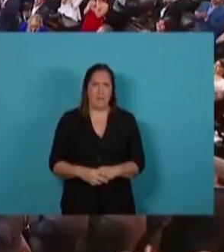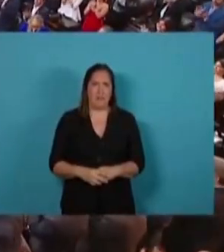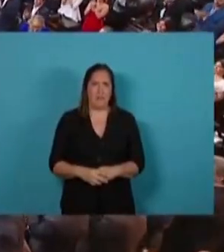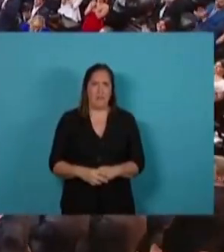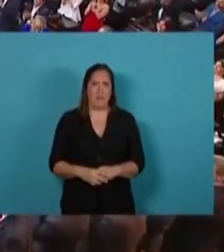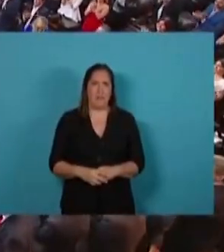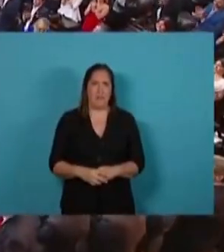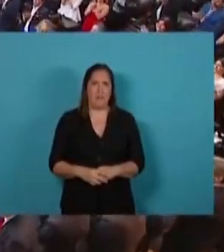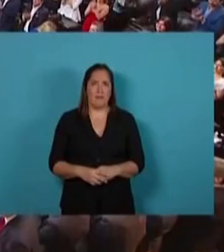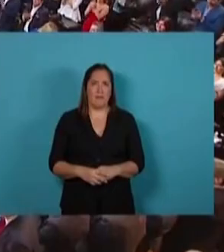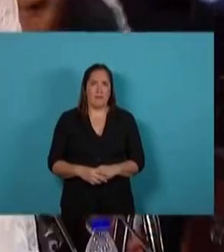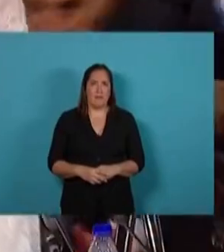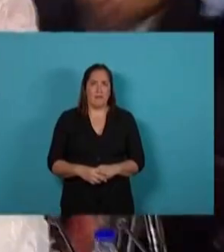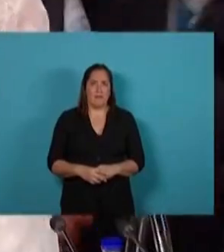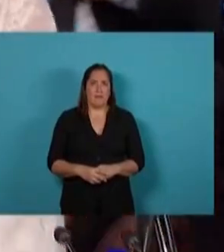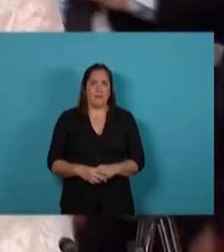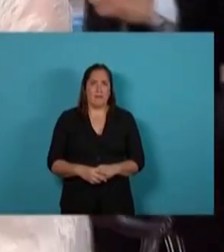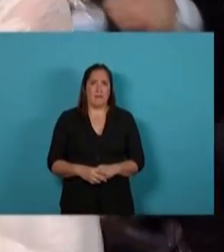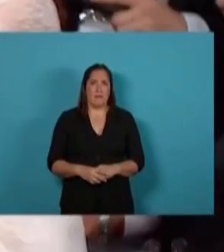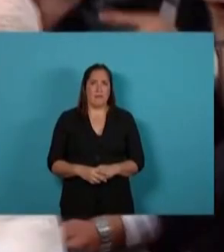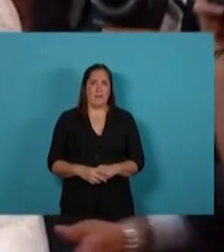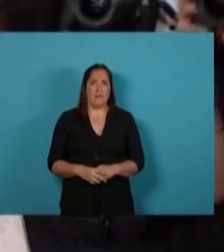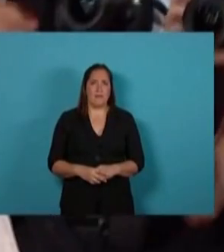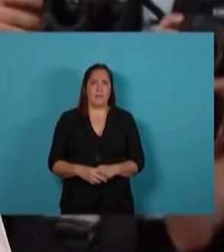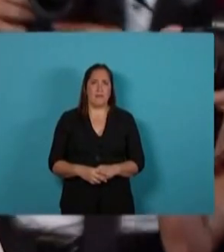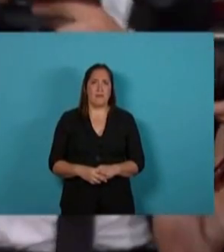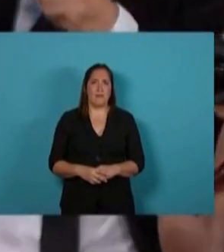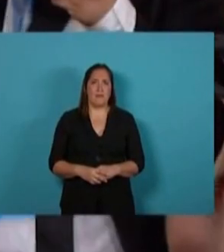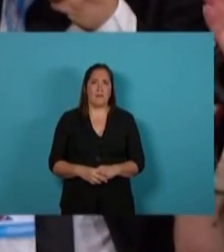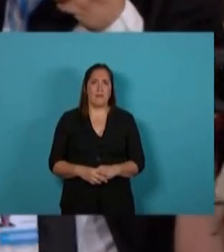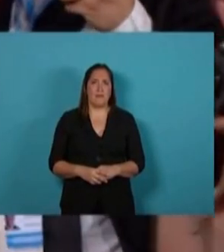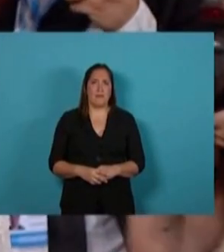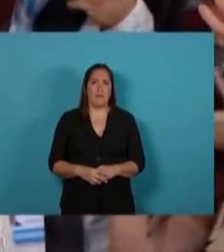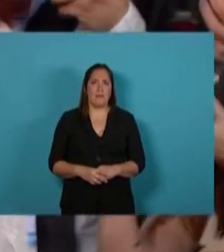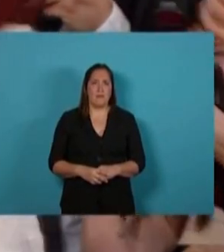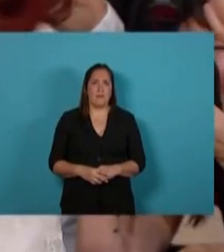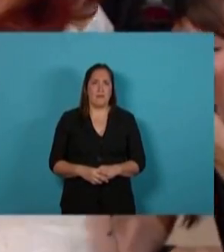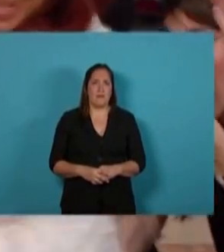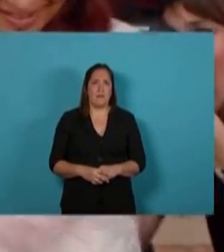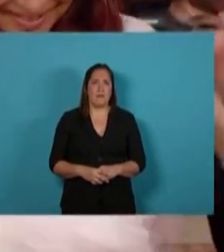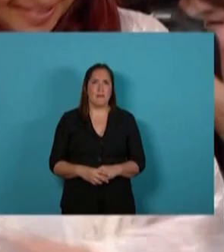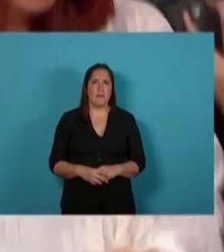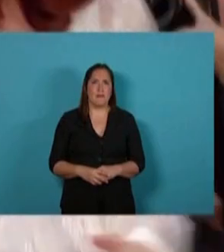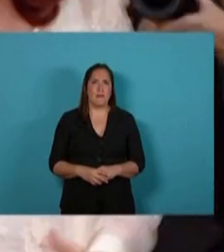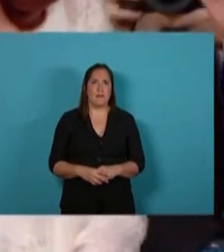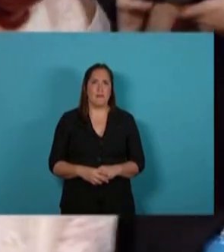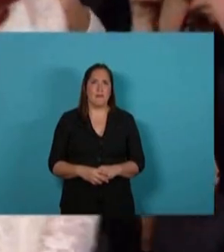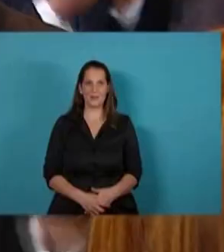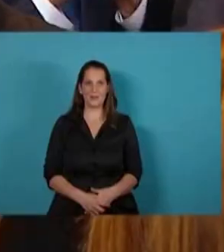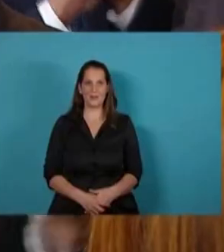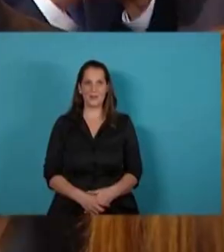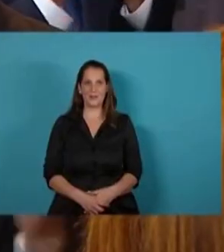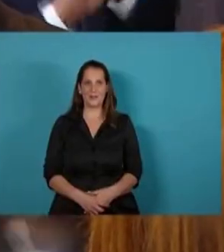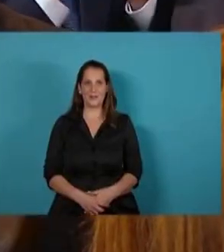Fernandez and Kirchner came to power almost 2 years ago in what was widely regarded as a marriage of convenience. Despite being a popular